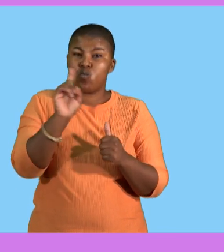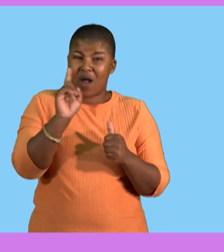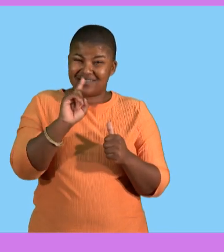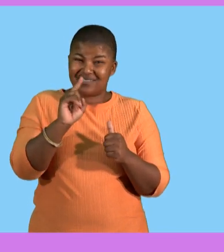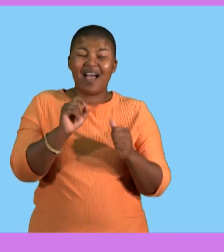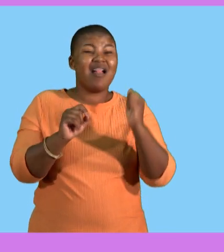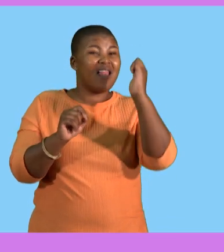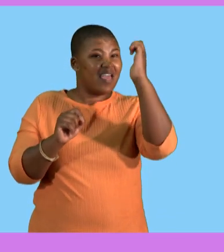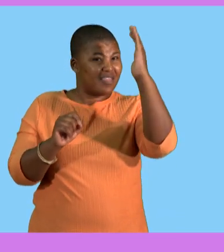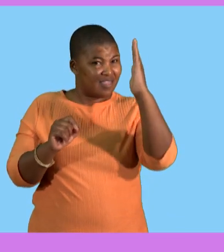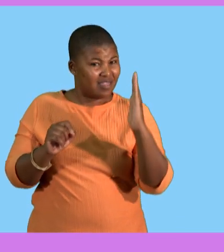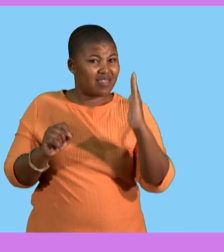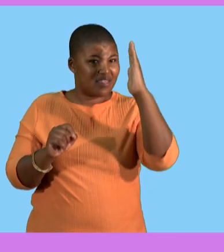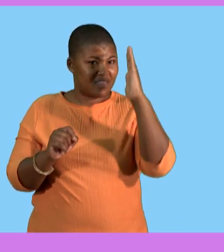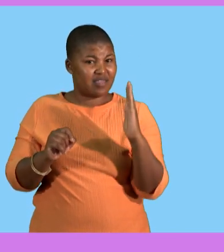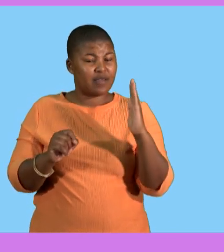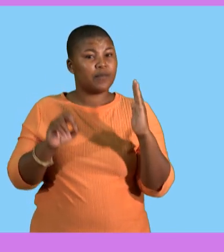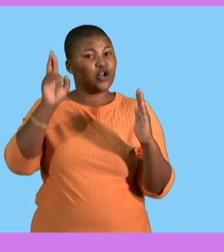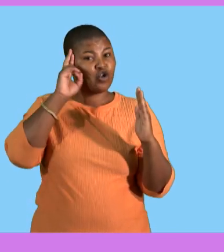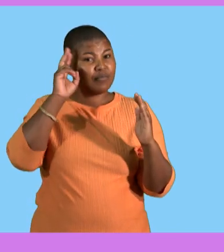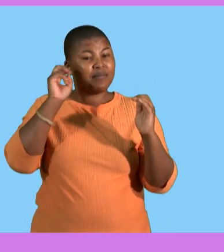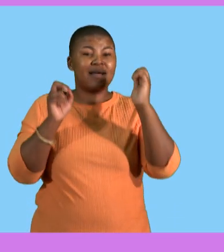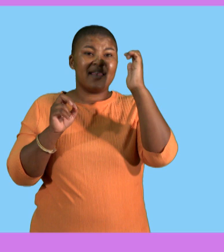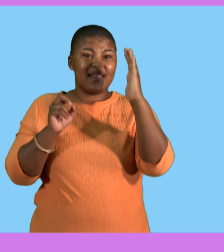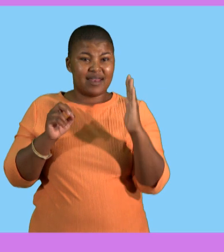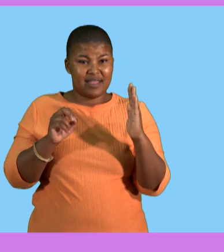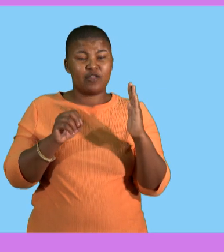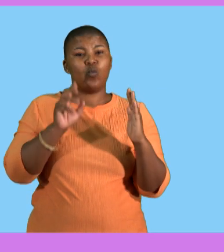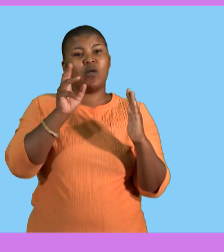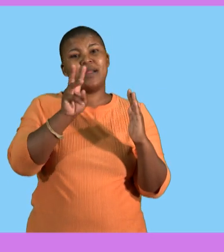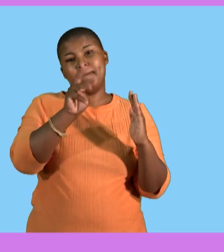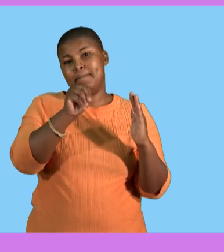length. So remember, actual is going to be map